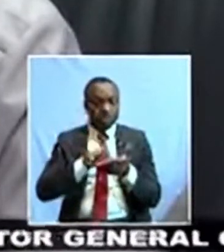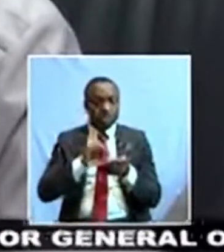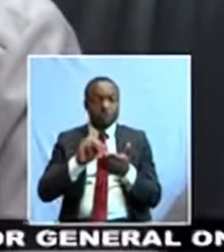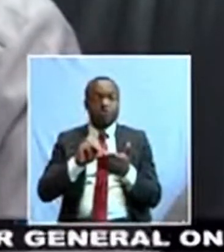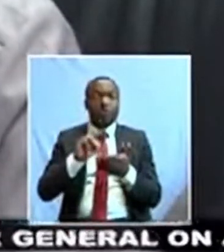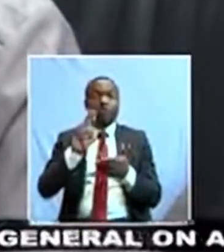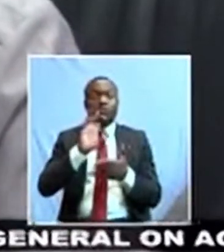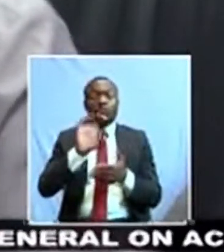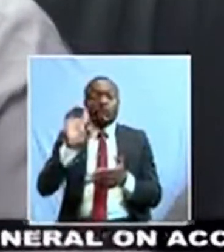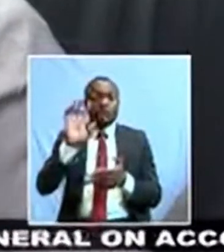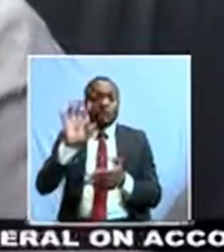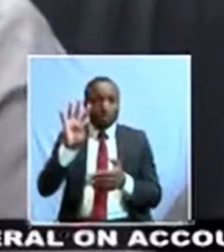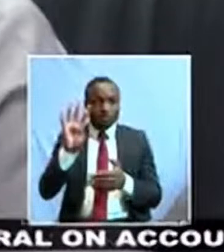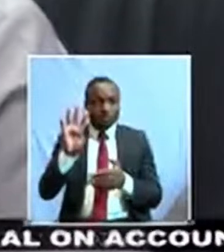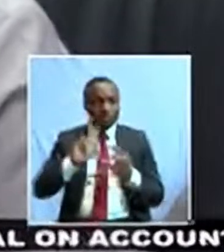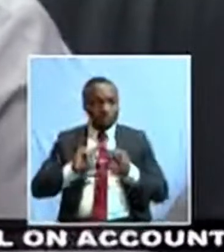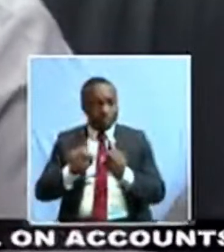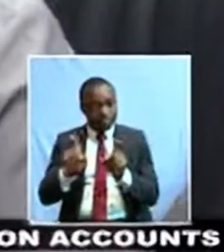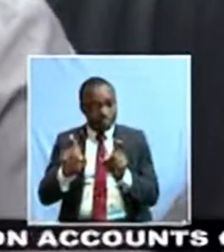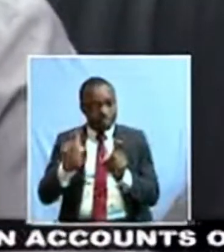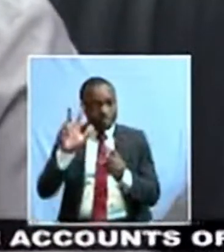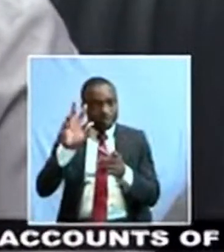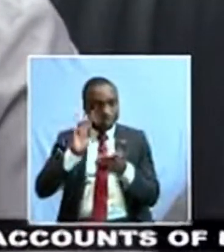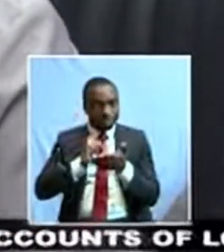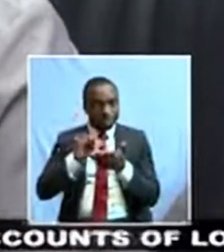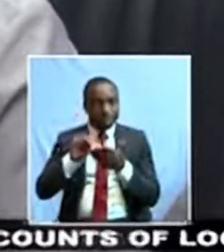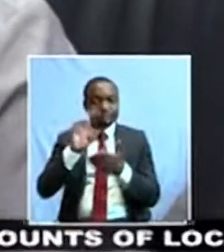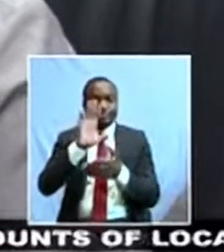2,254,000, with a variance of